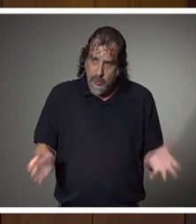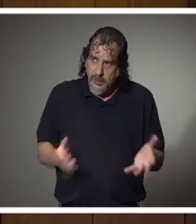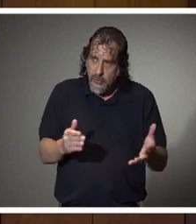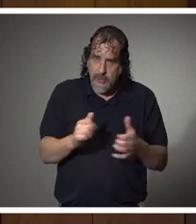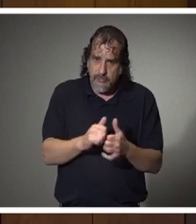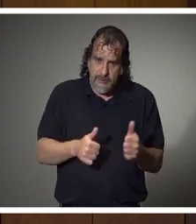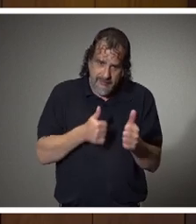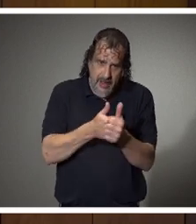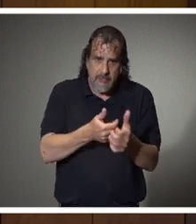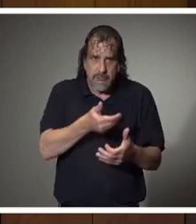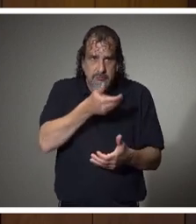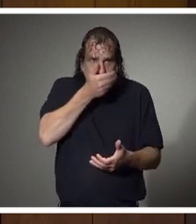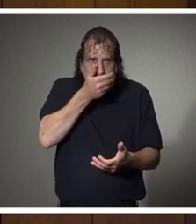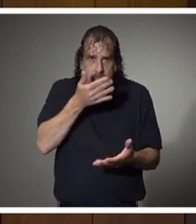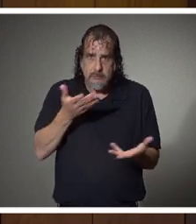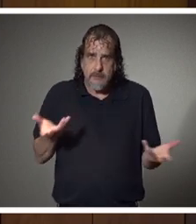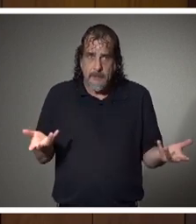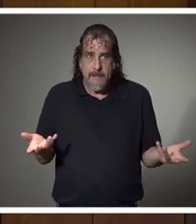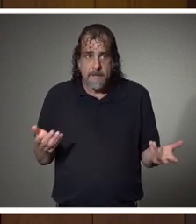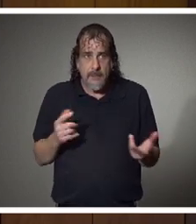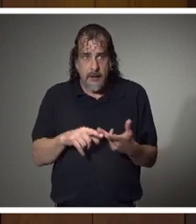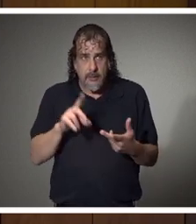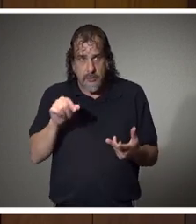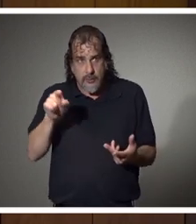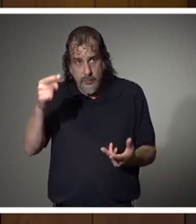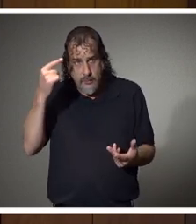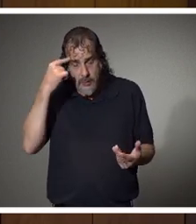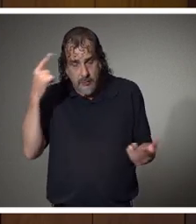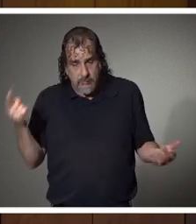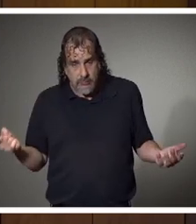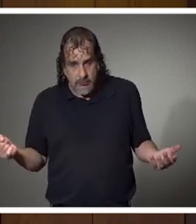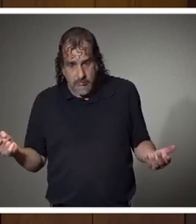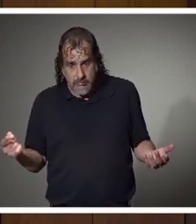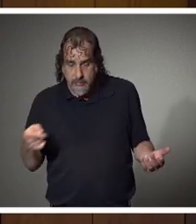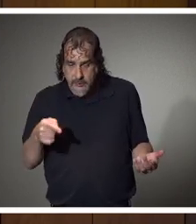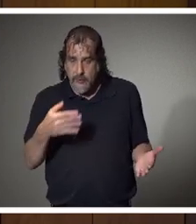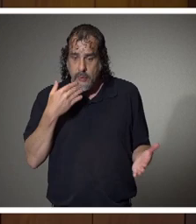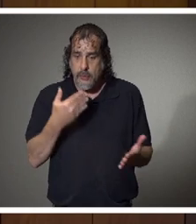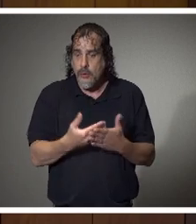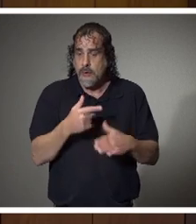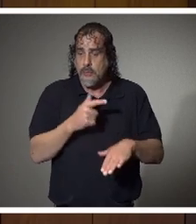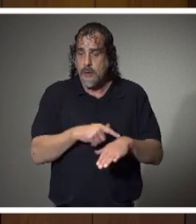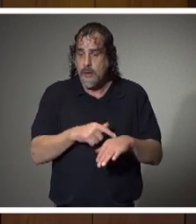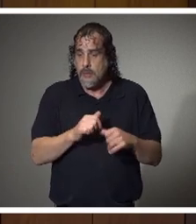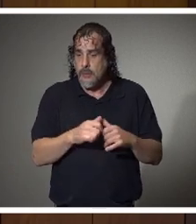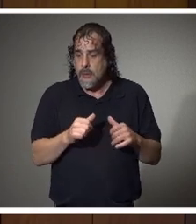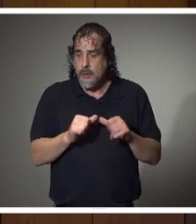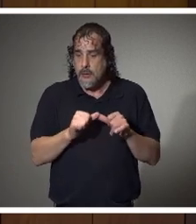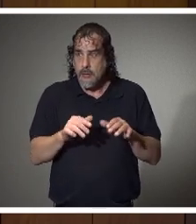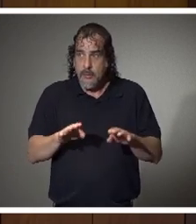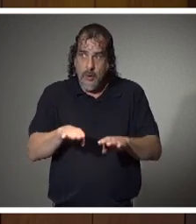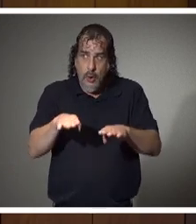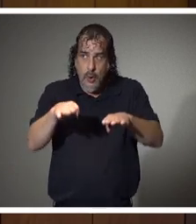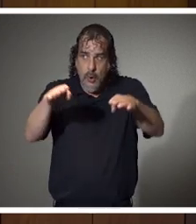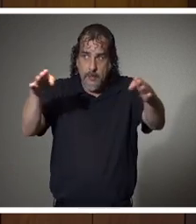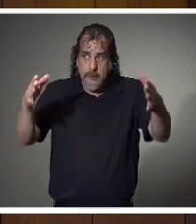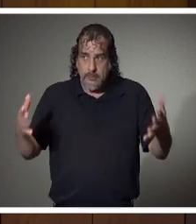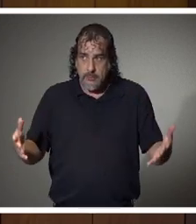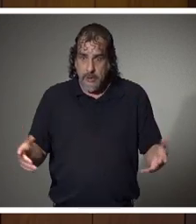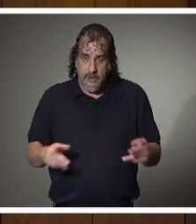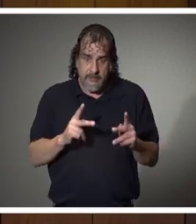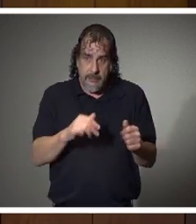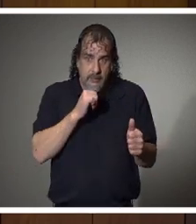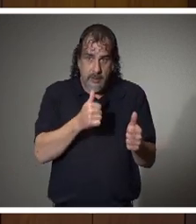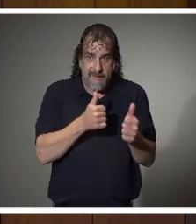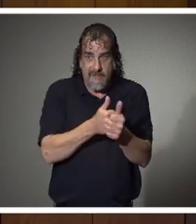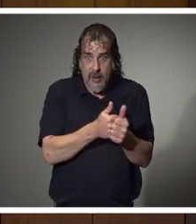follow that guidance? And do you think that is a good time to continue reopening the state if people aren't even following